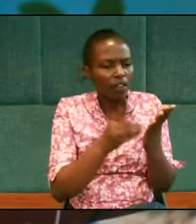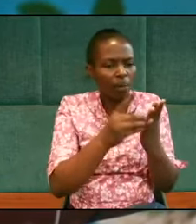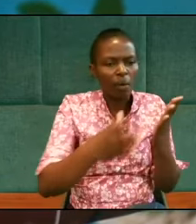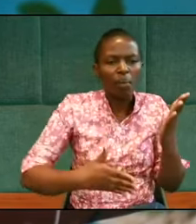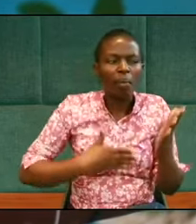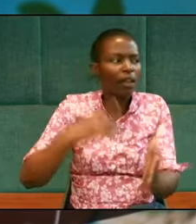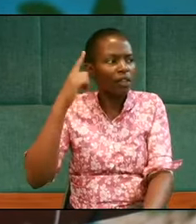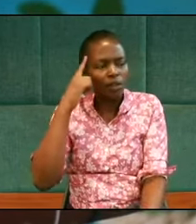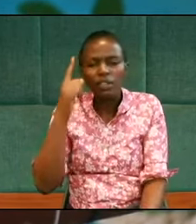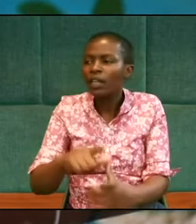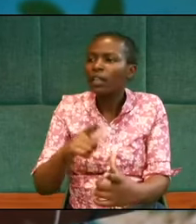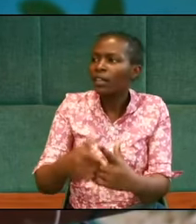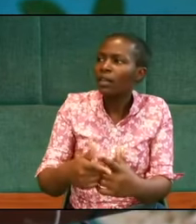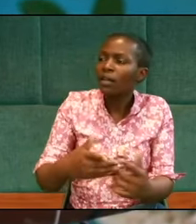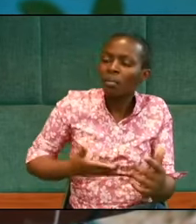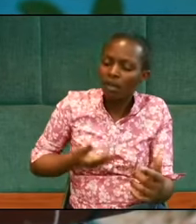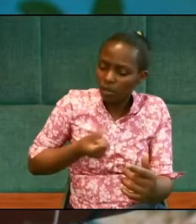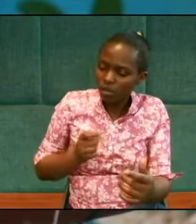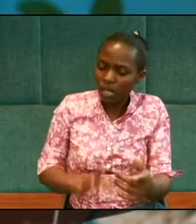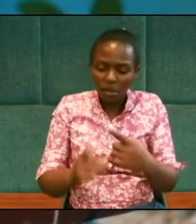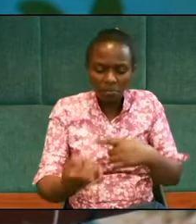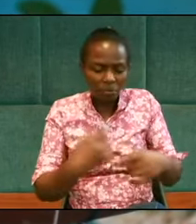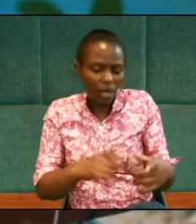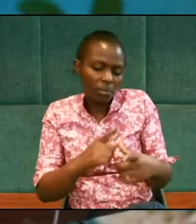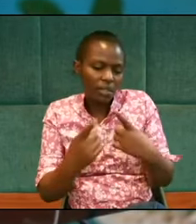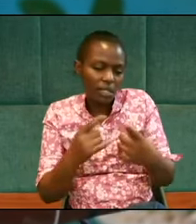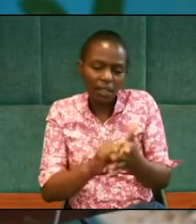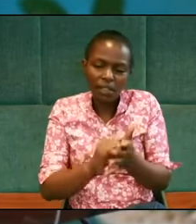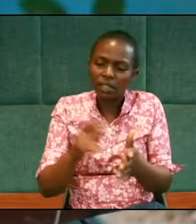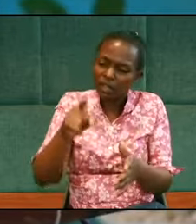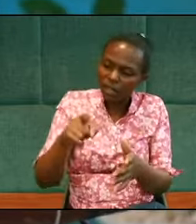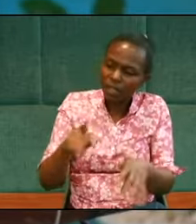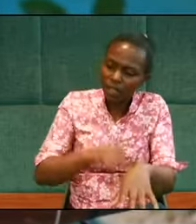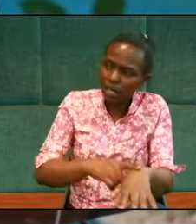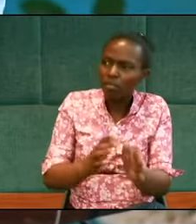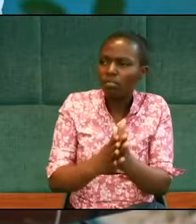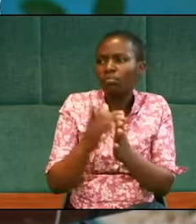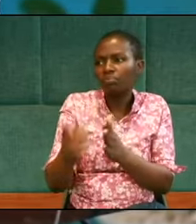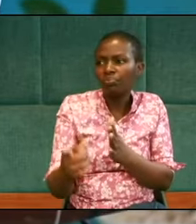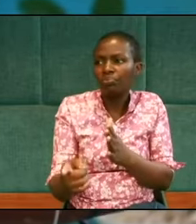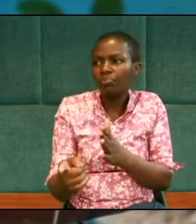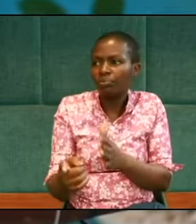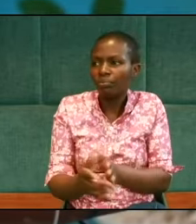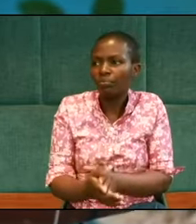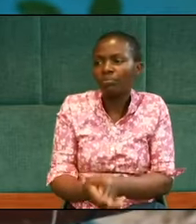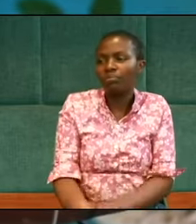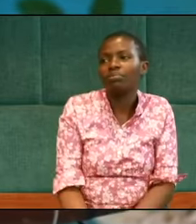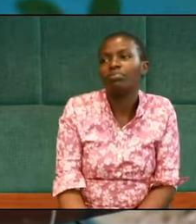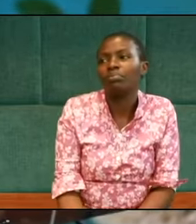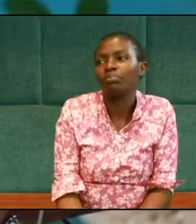need time for counseling. And I know that is not her. A demon is speaking through her in the